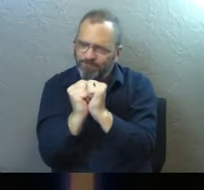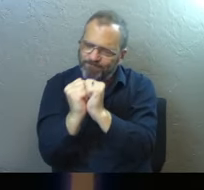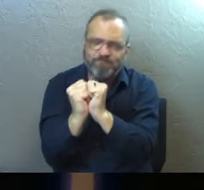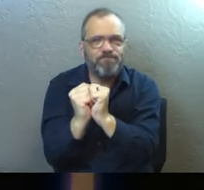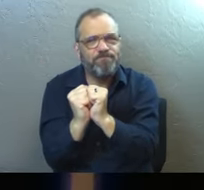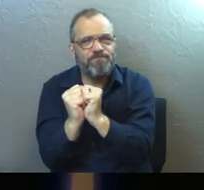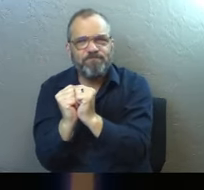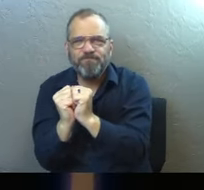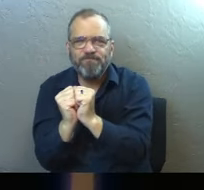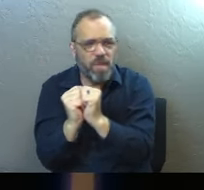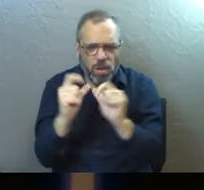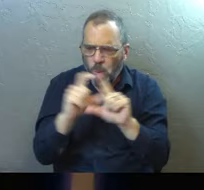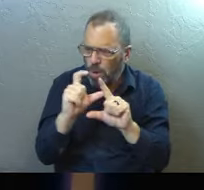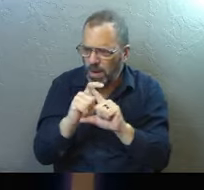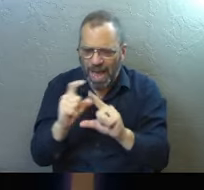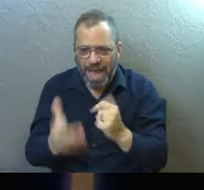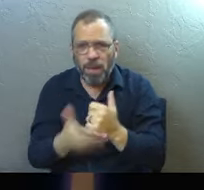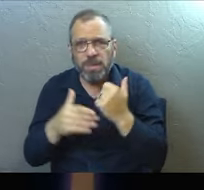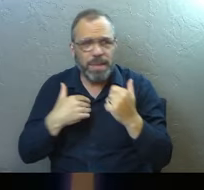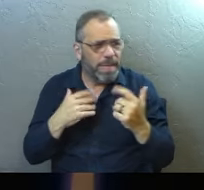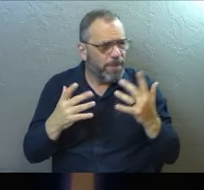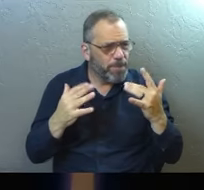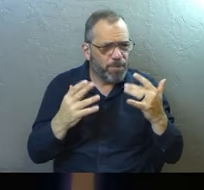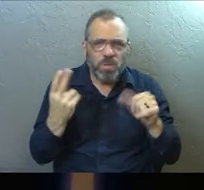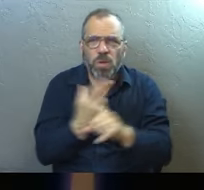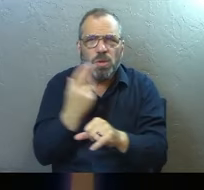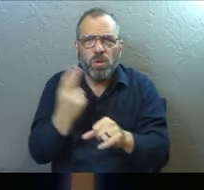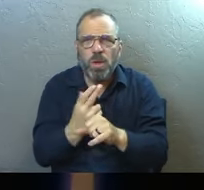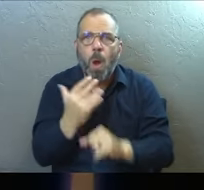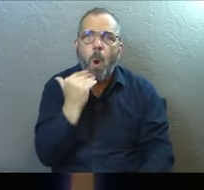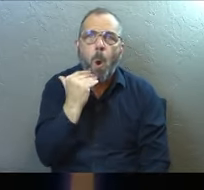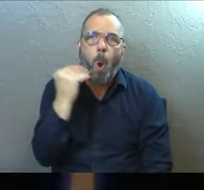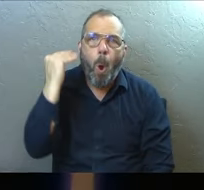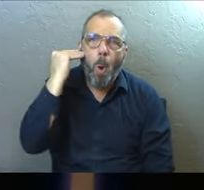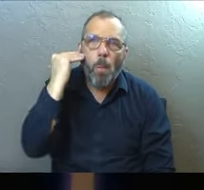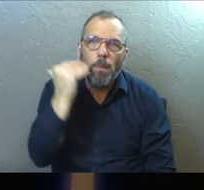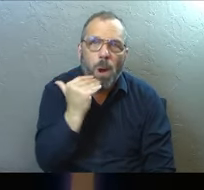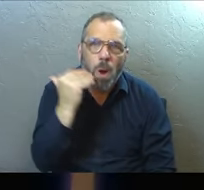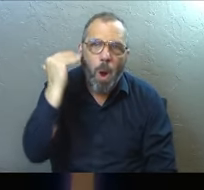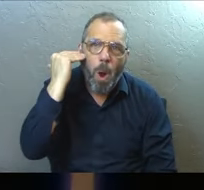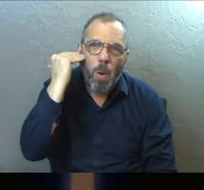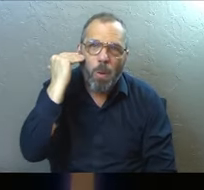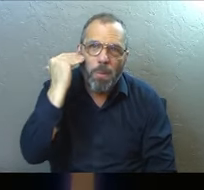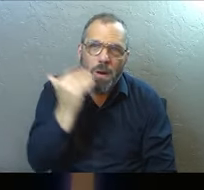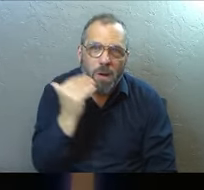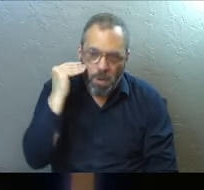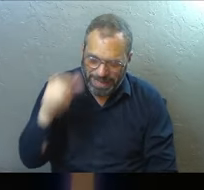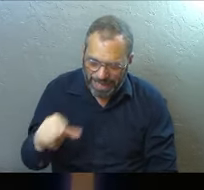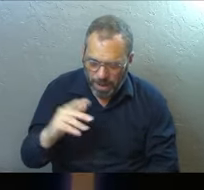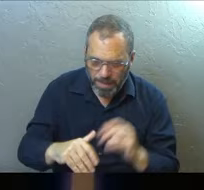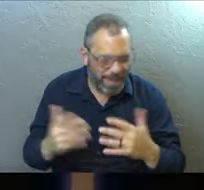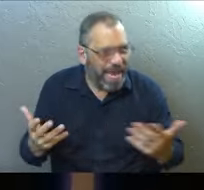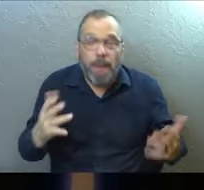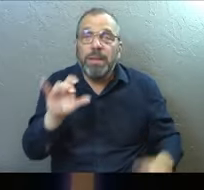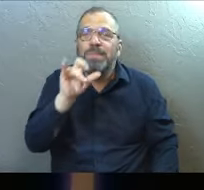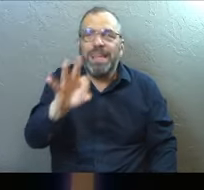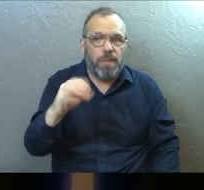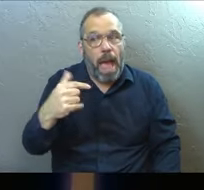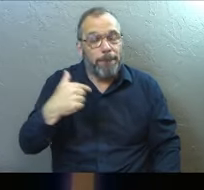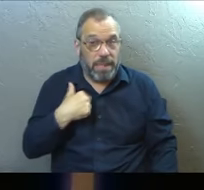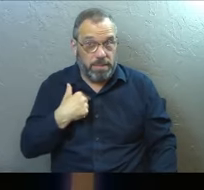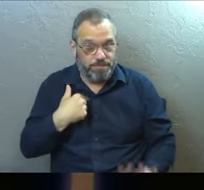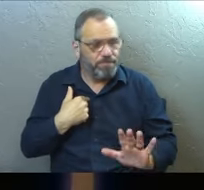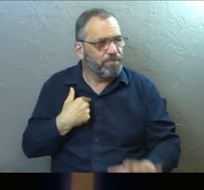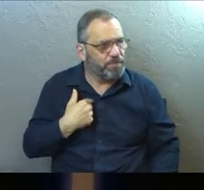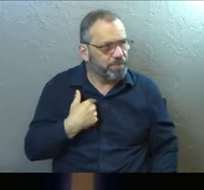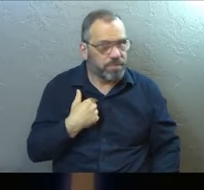you stay. Another word that I find really helpful is you could use the word home in that. That's the idea he's trying to build. And I don't know if you're this way, but I'm this